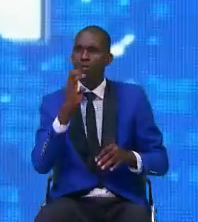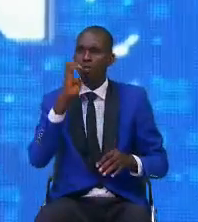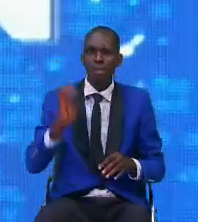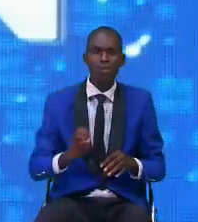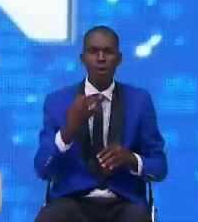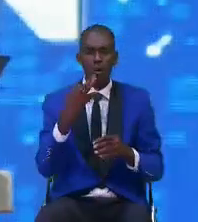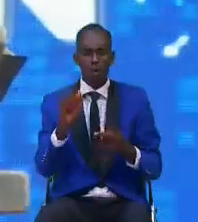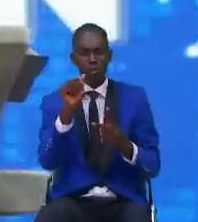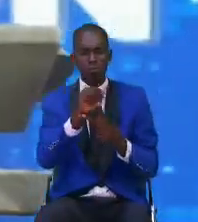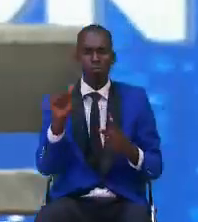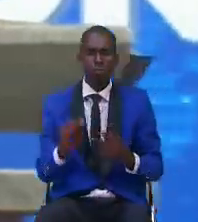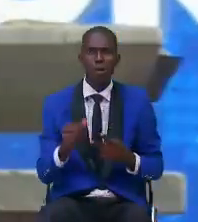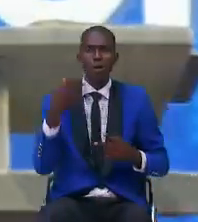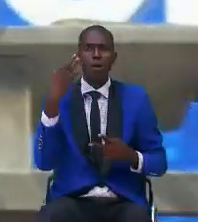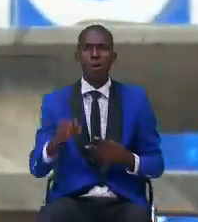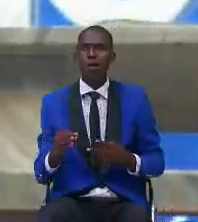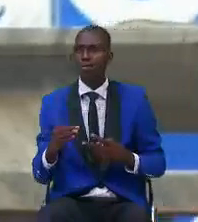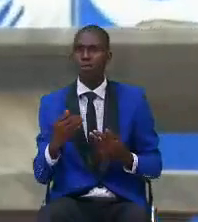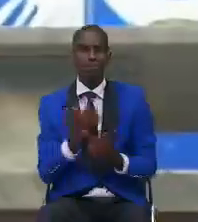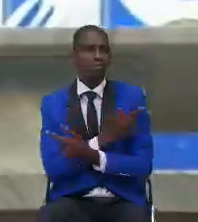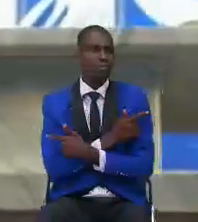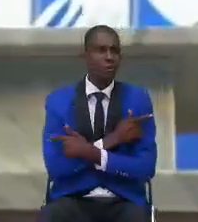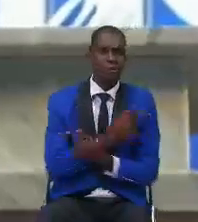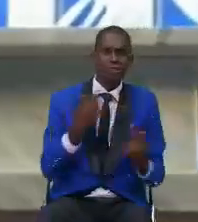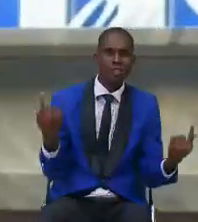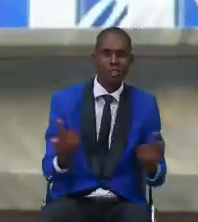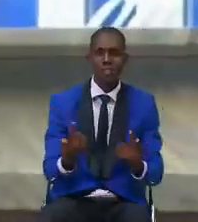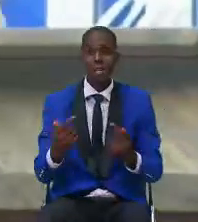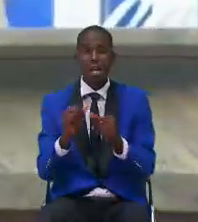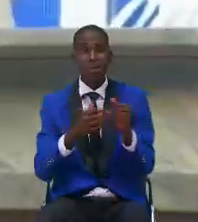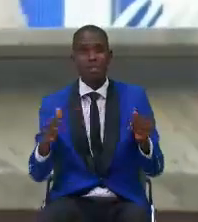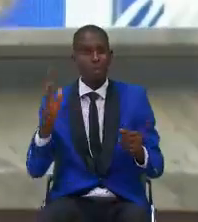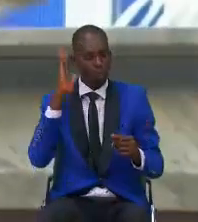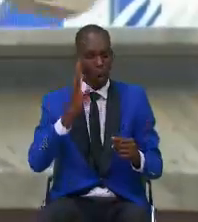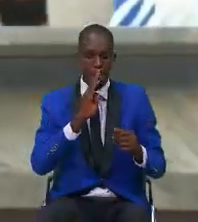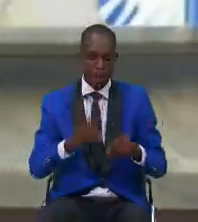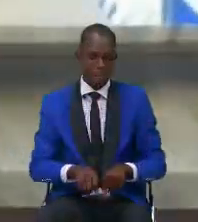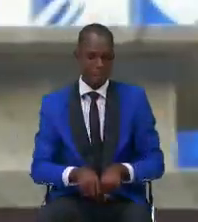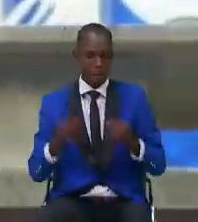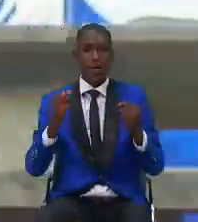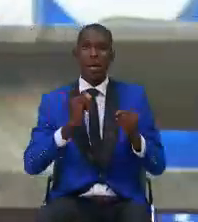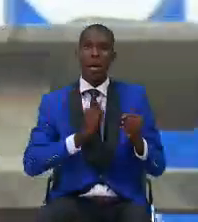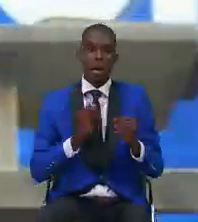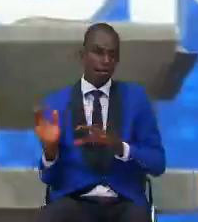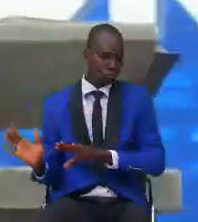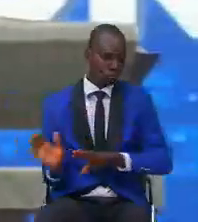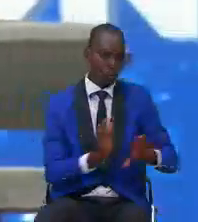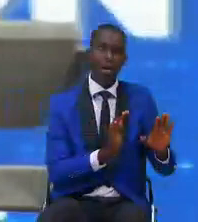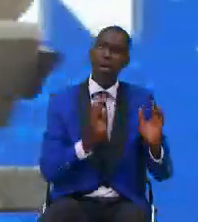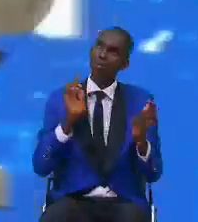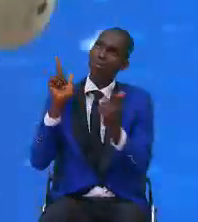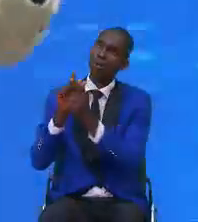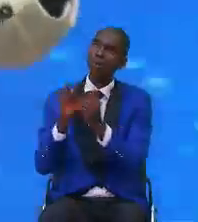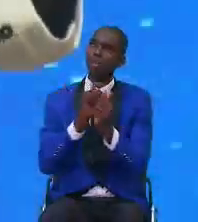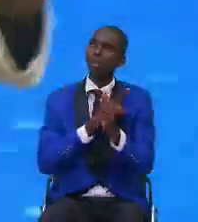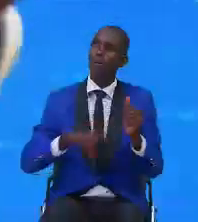fornication and the barriers of adultery and the barriers of concubinage, everything will be broken down, and